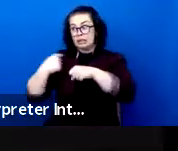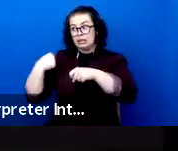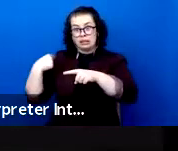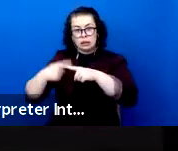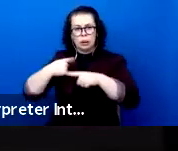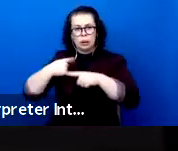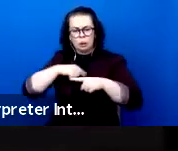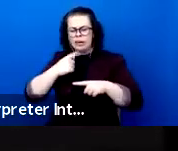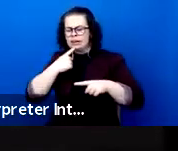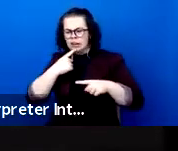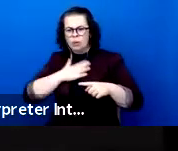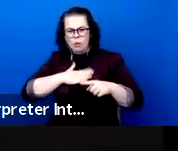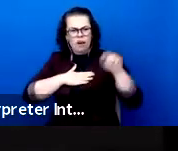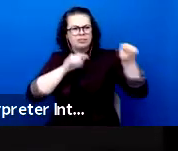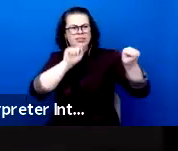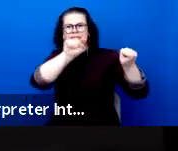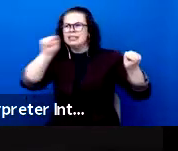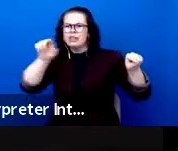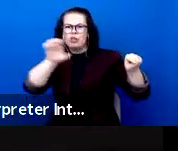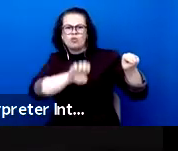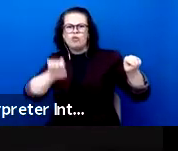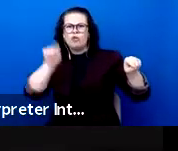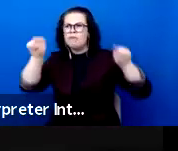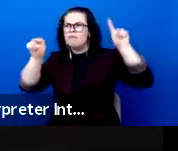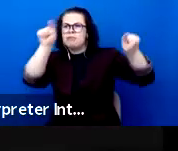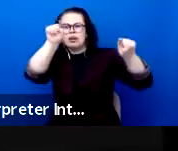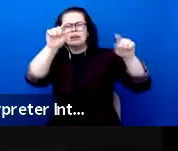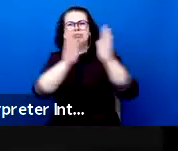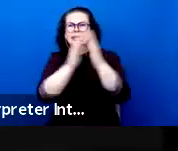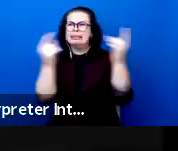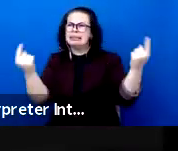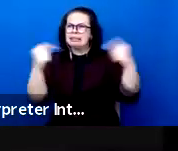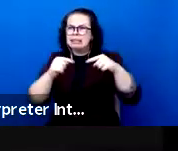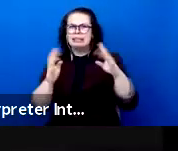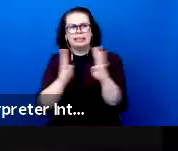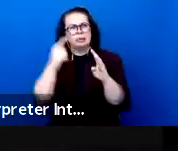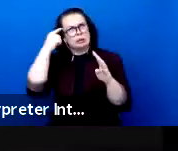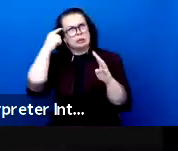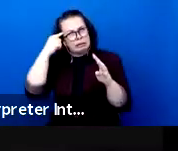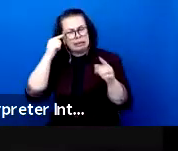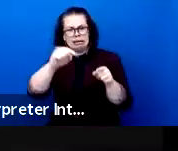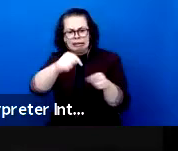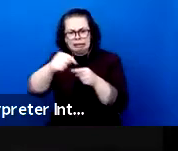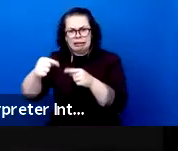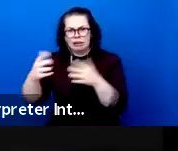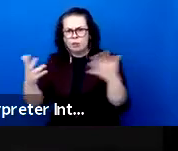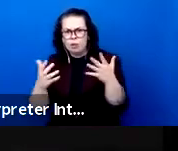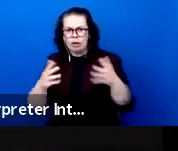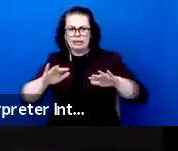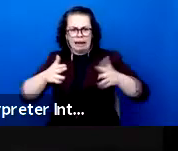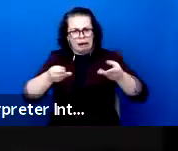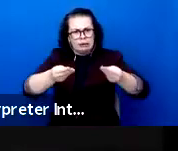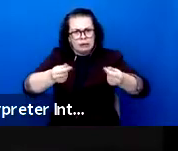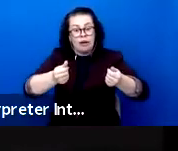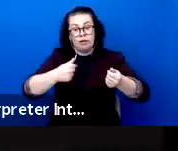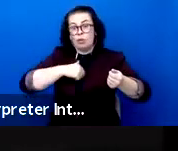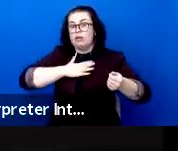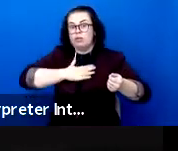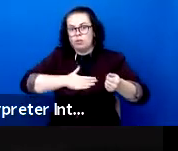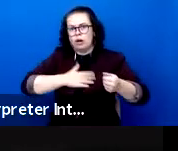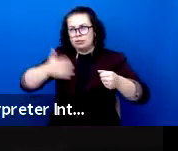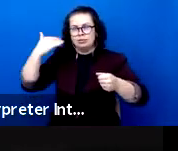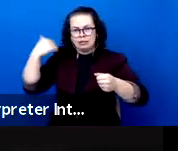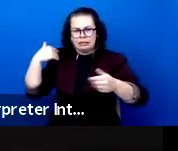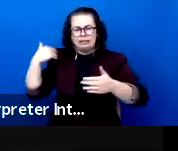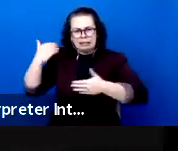to share our commitments, our difficulties and our challenges. In favor of our